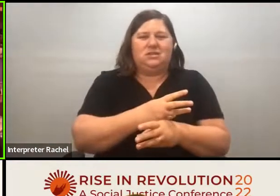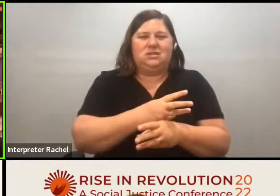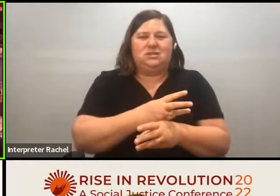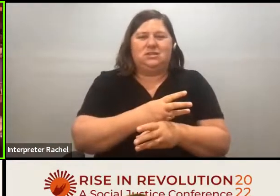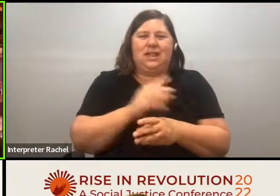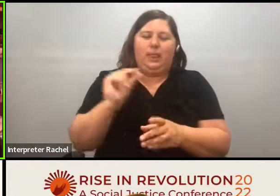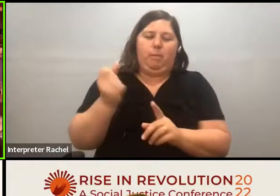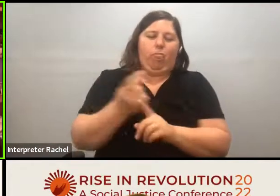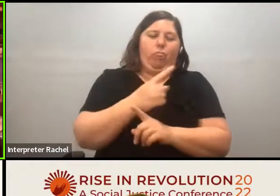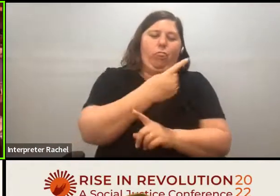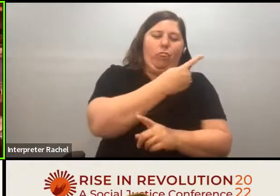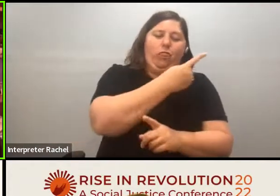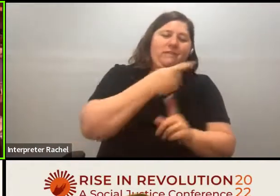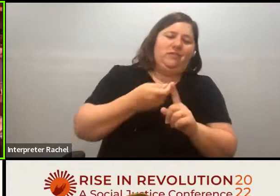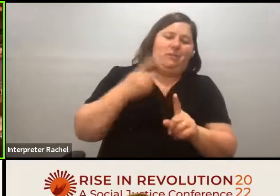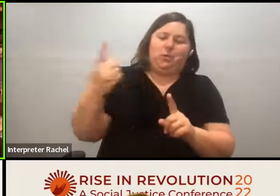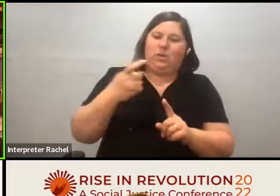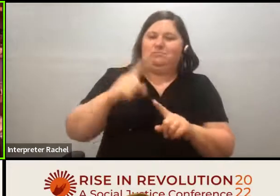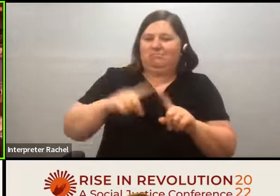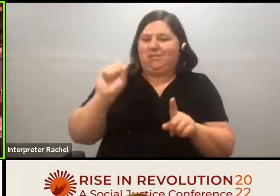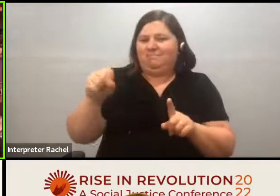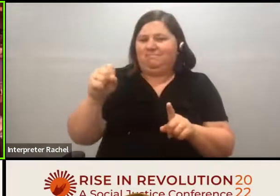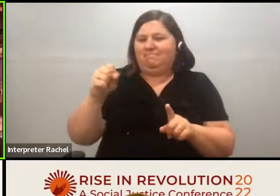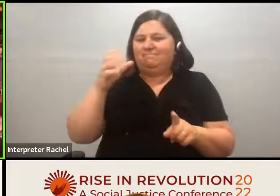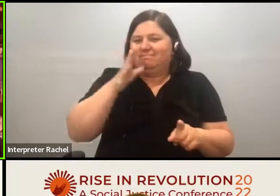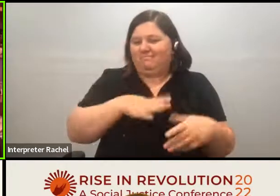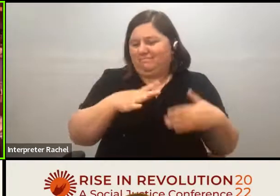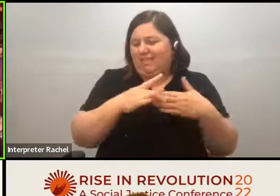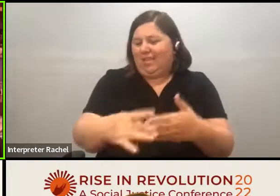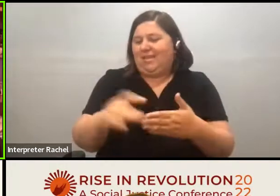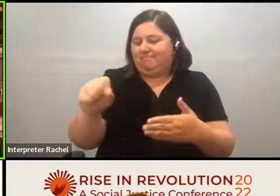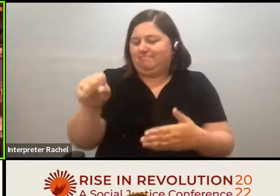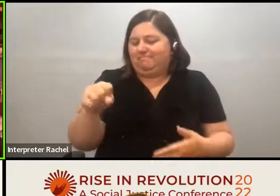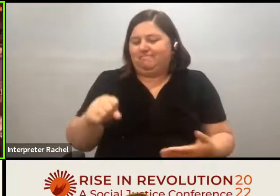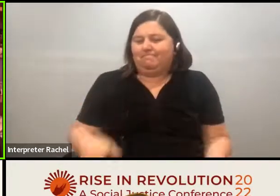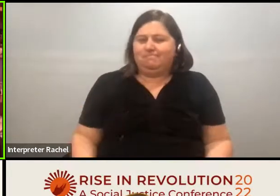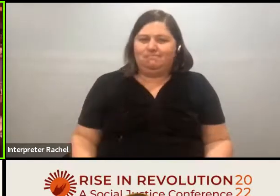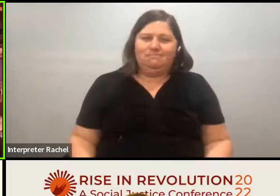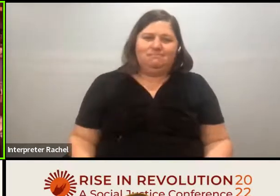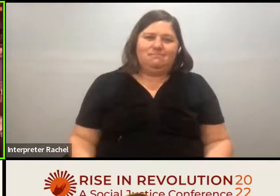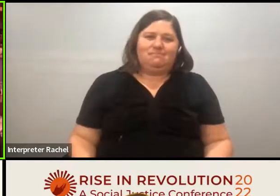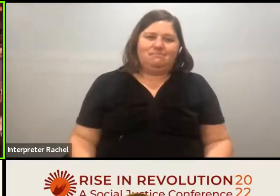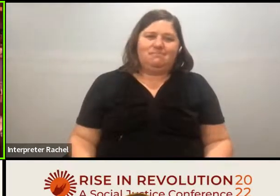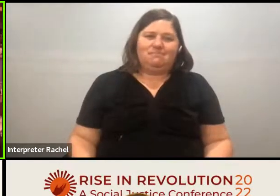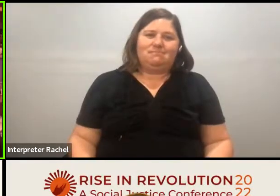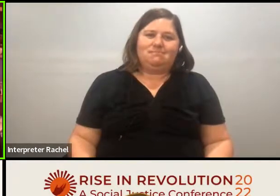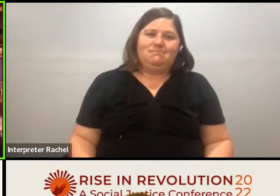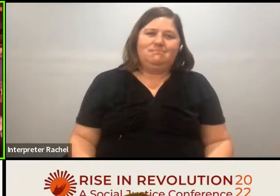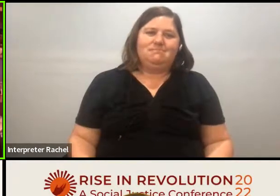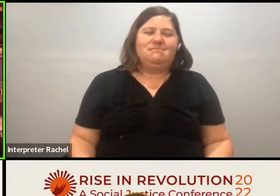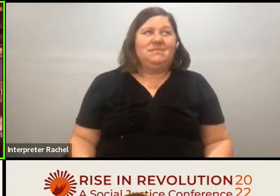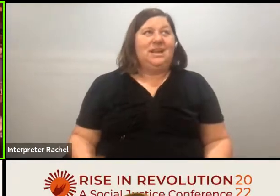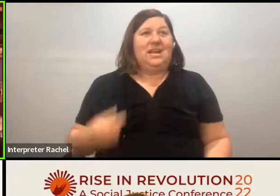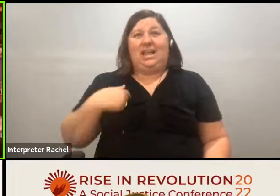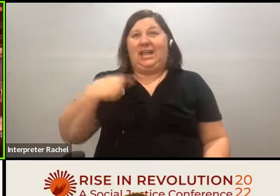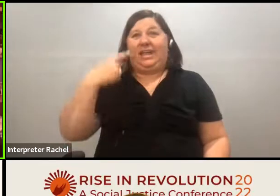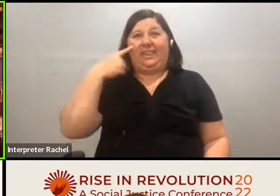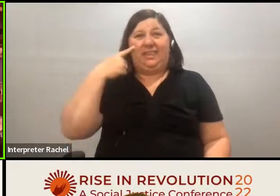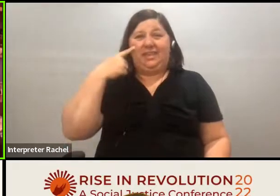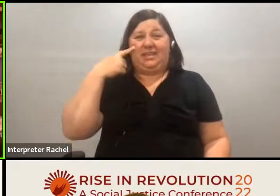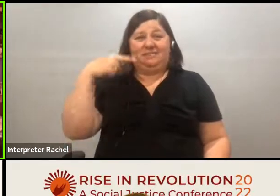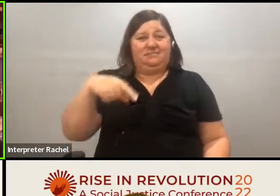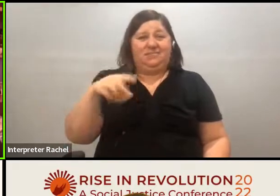your question, but yeah, I think it's definitely feminist work. And I think that in the face of this